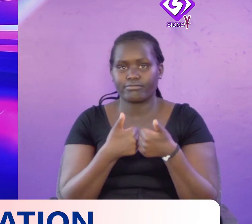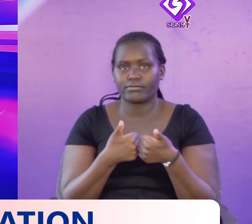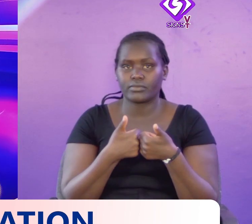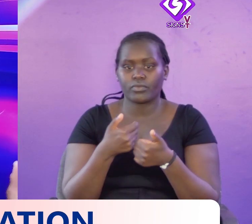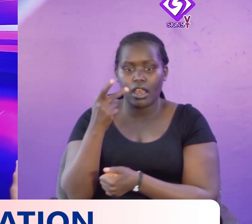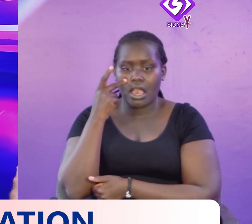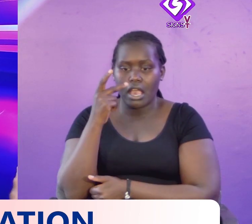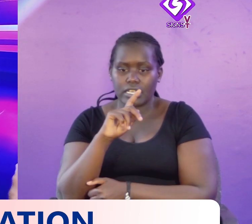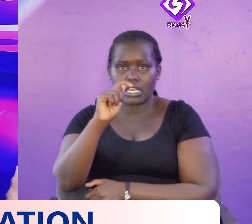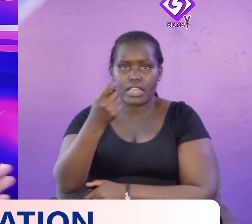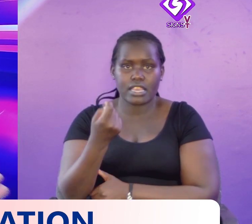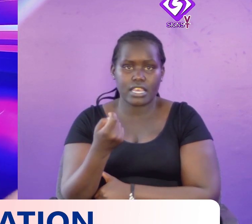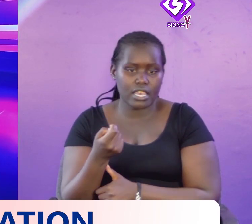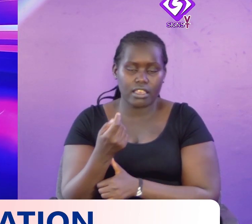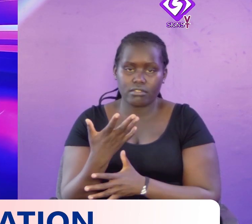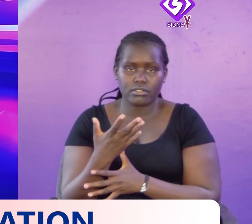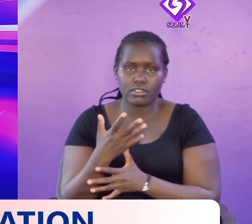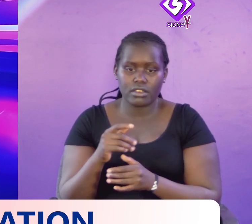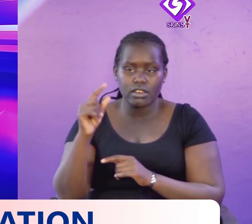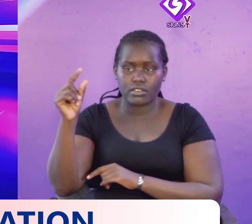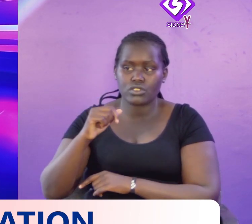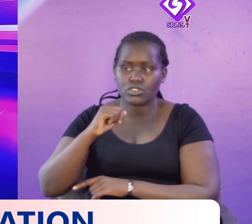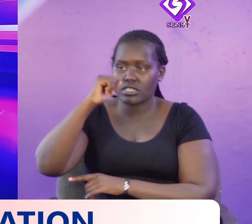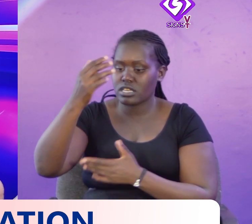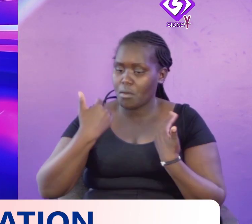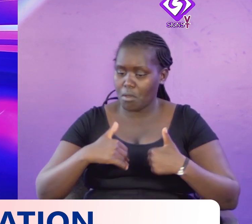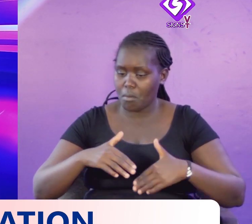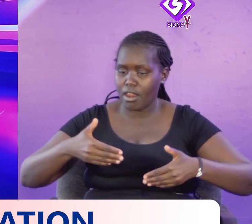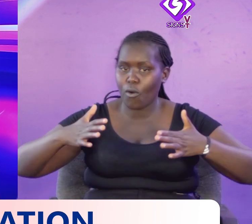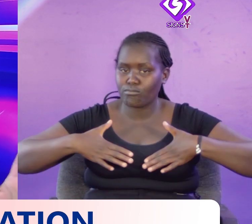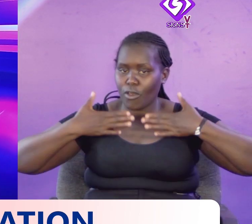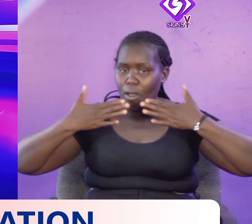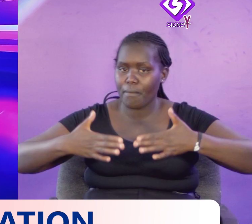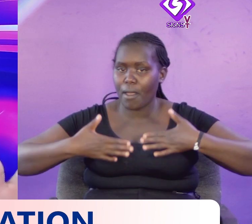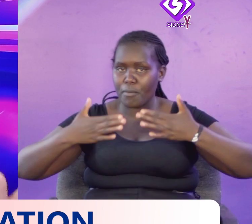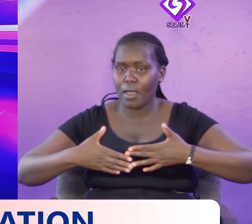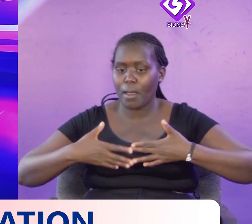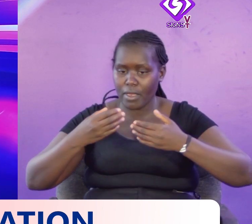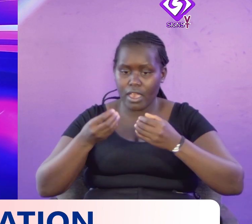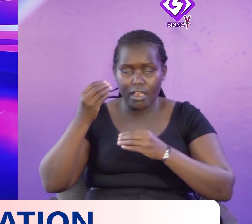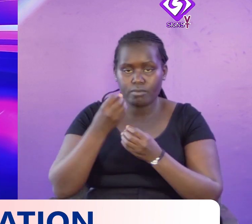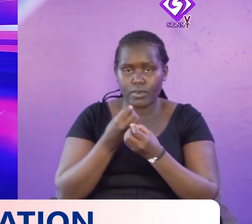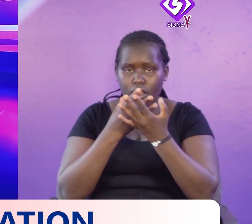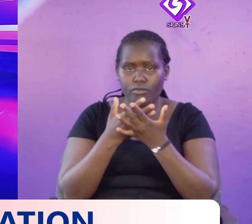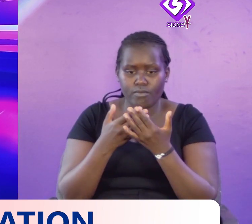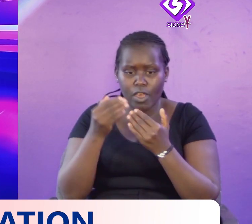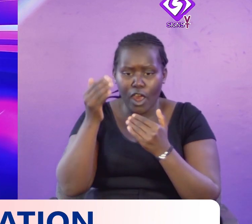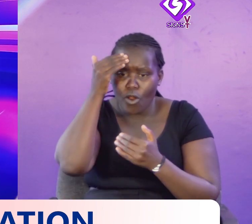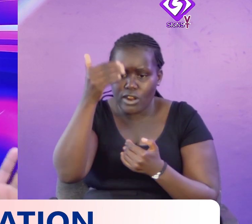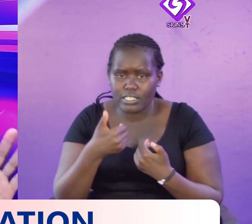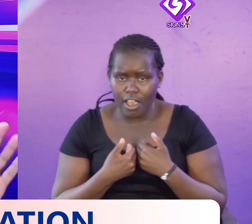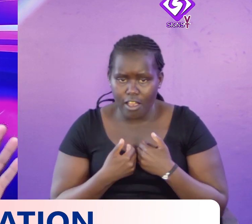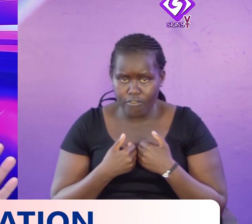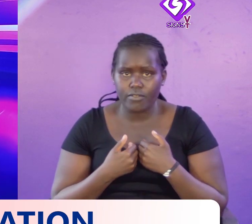see the Kenyan child, the Kenyan Gen Z. I am so happy, very informed, knowledgeable. They went to school,